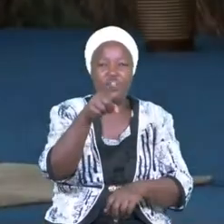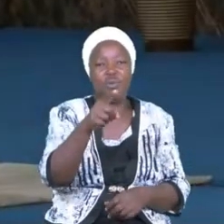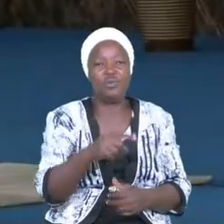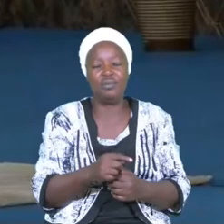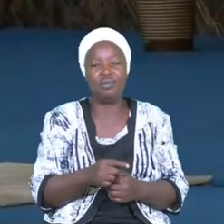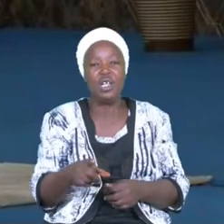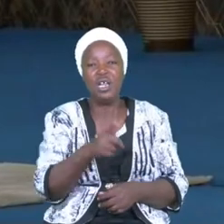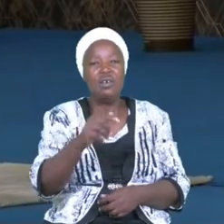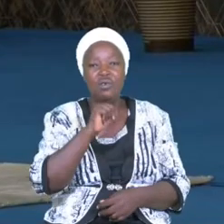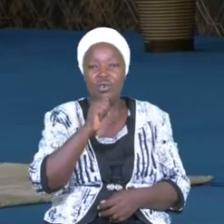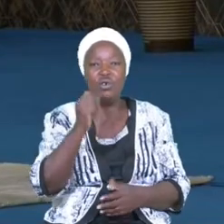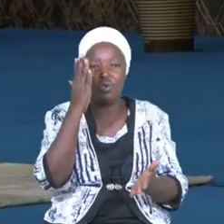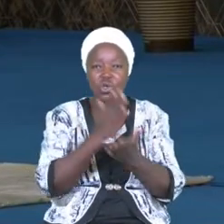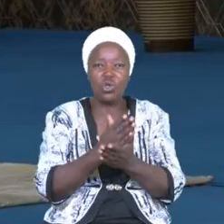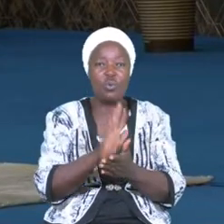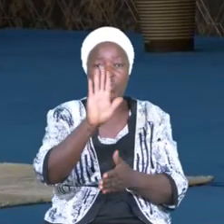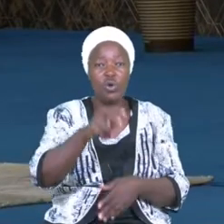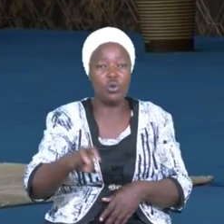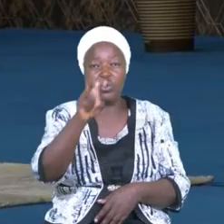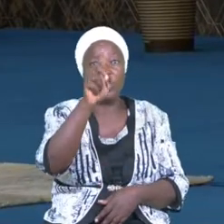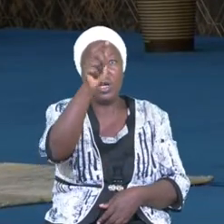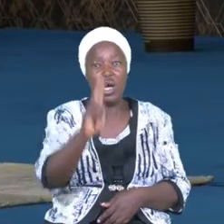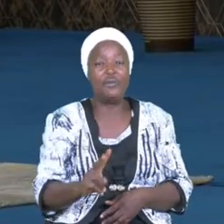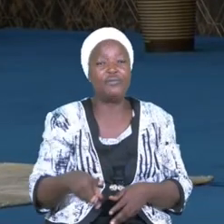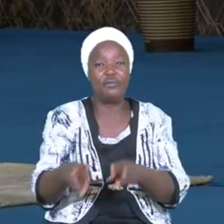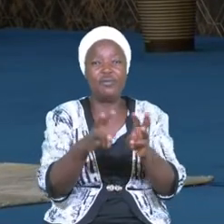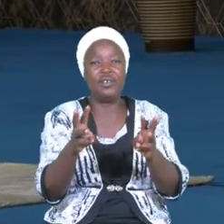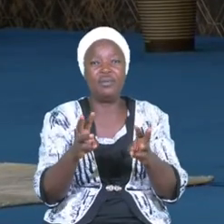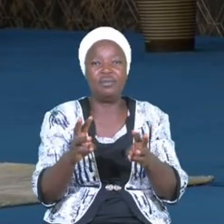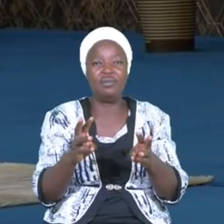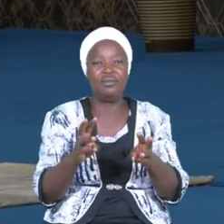not stop your journey halfway.